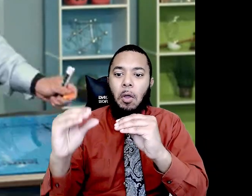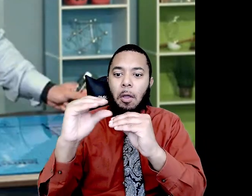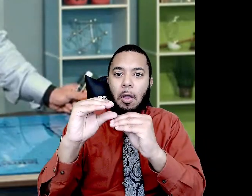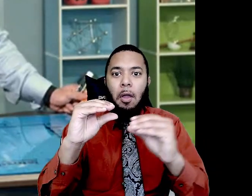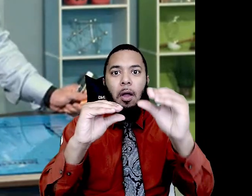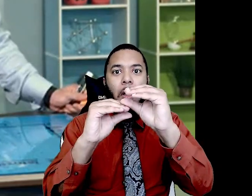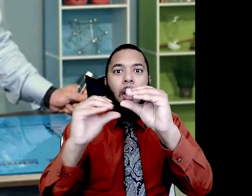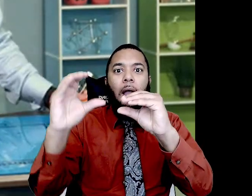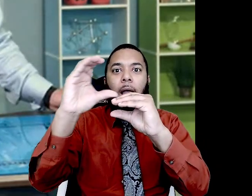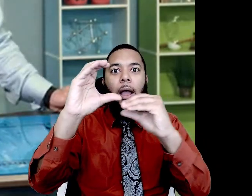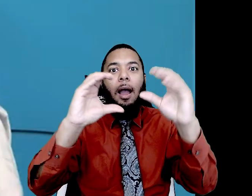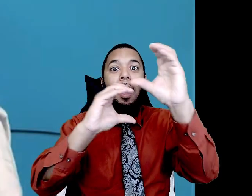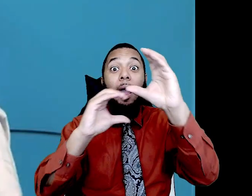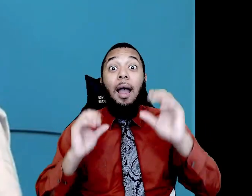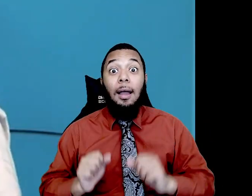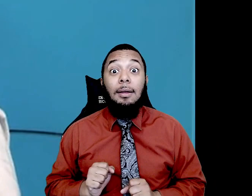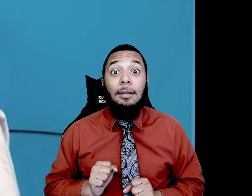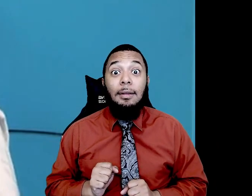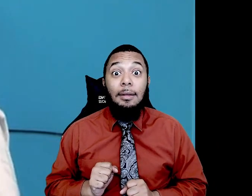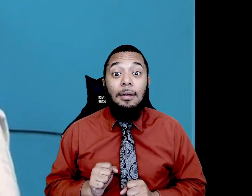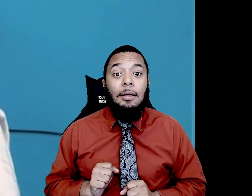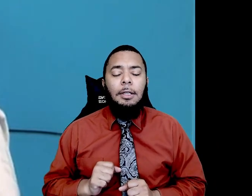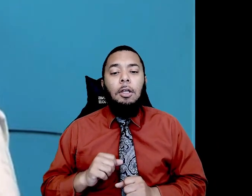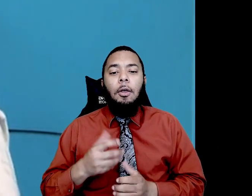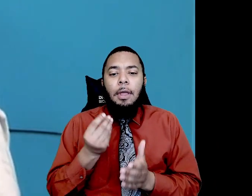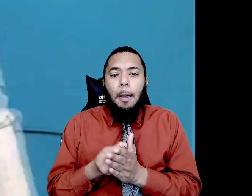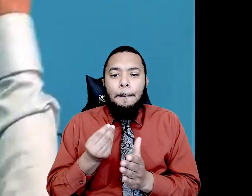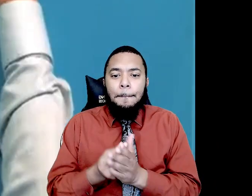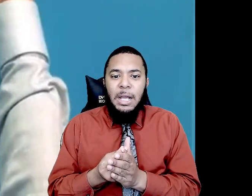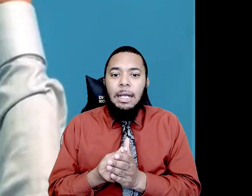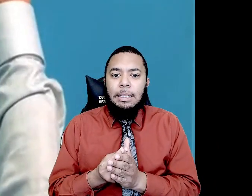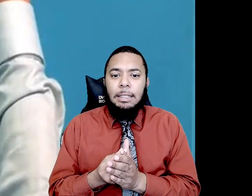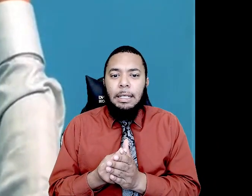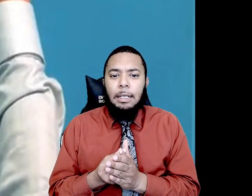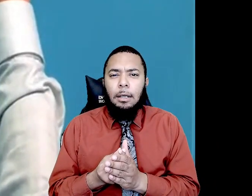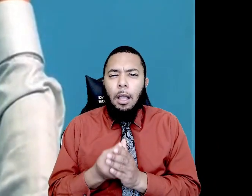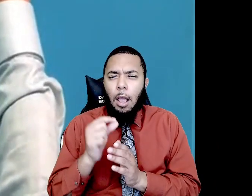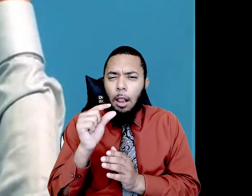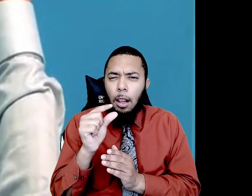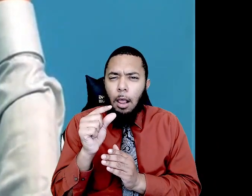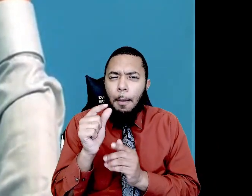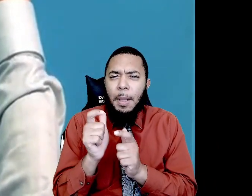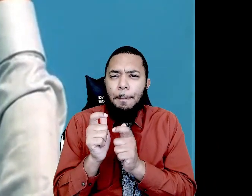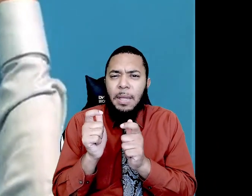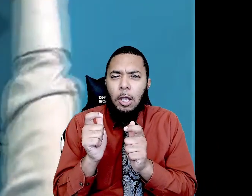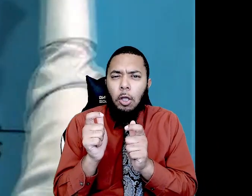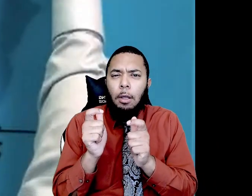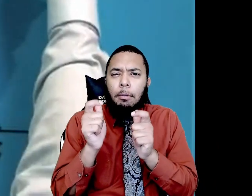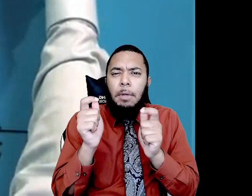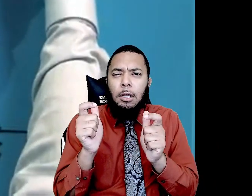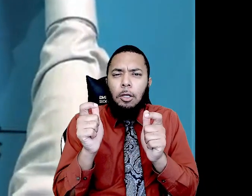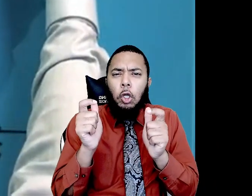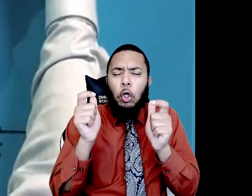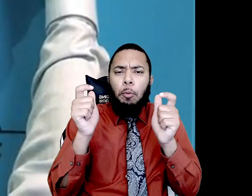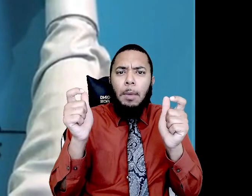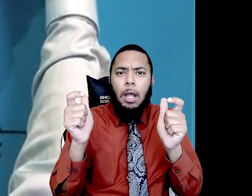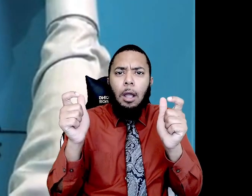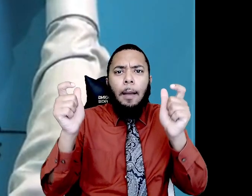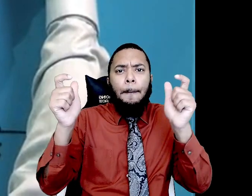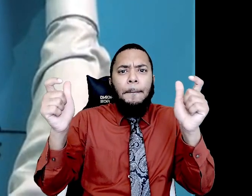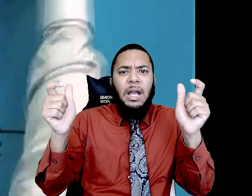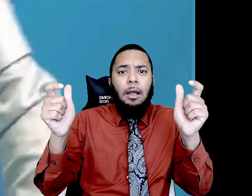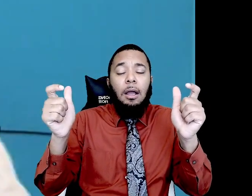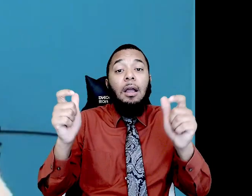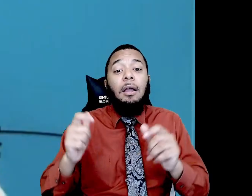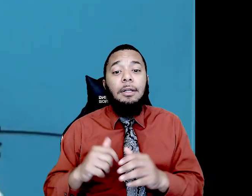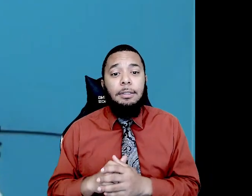so incredibly amazing. So the money gets a little bit bigger each time, and the